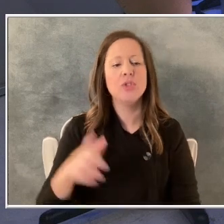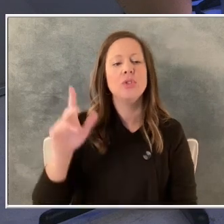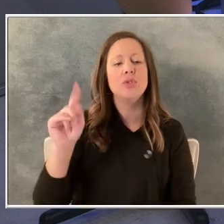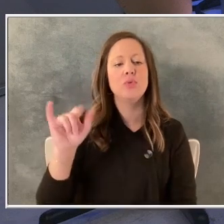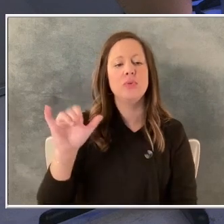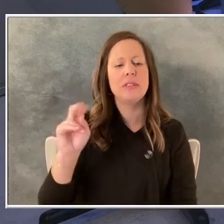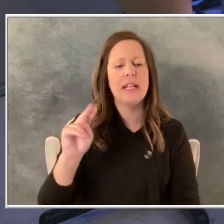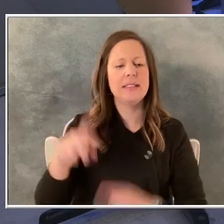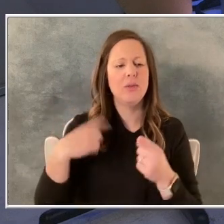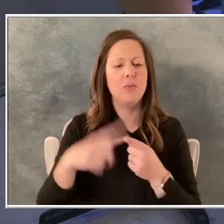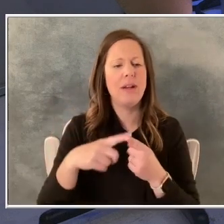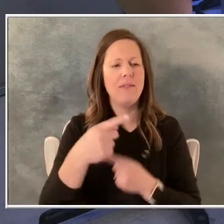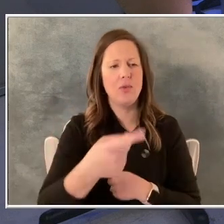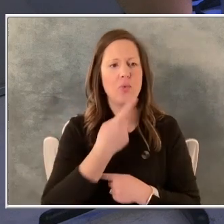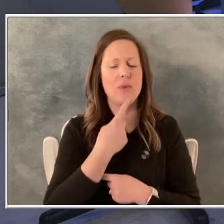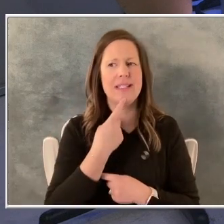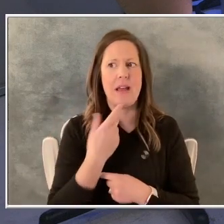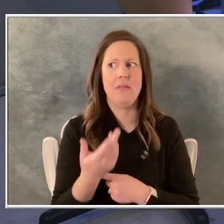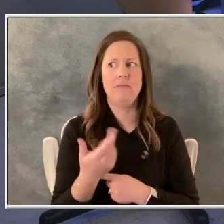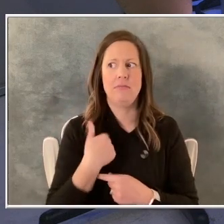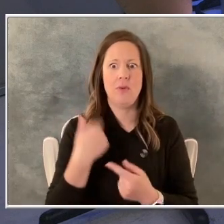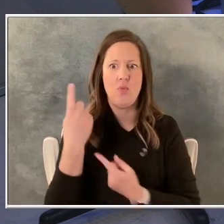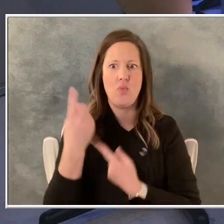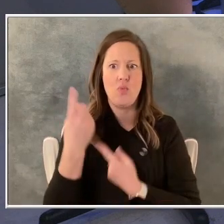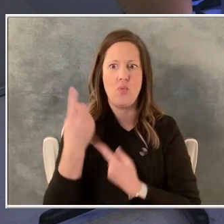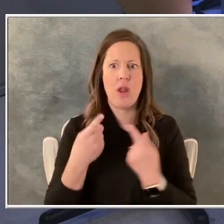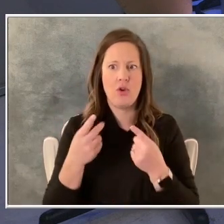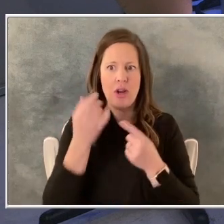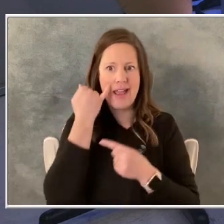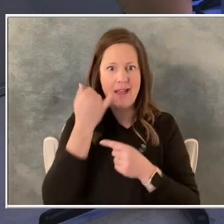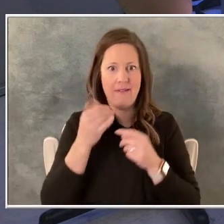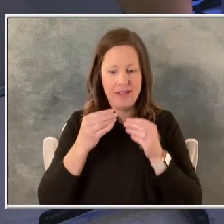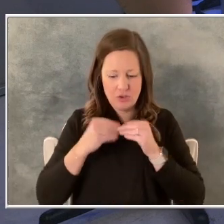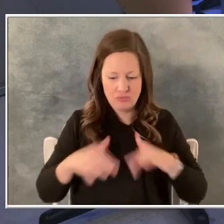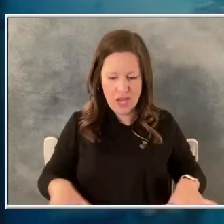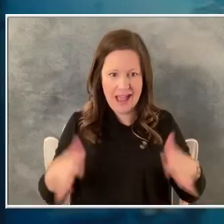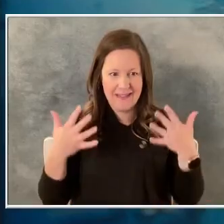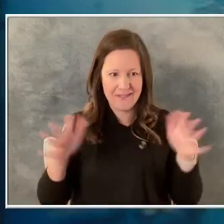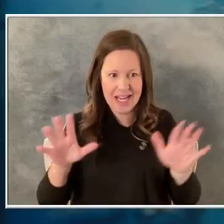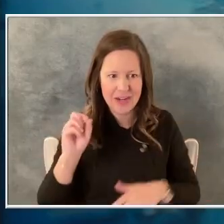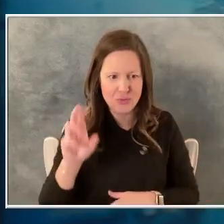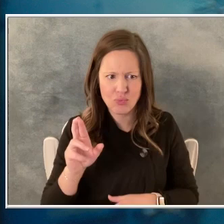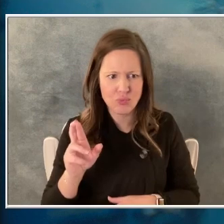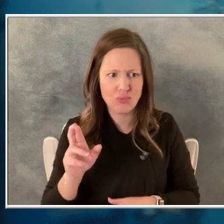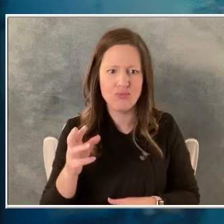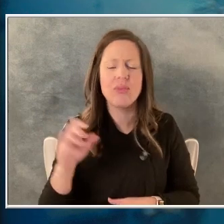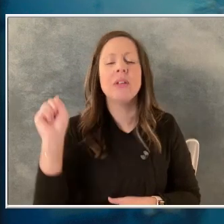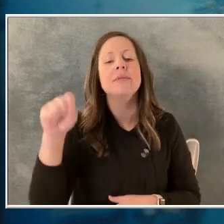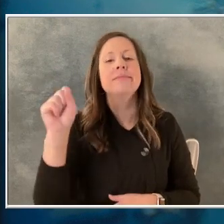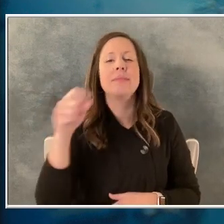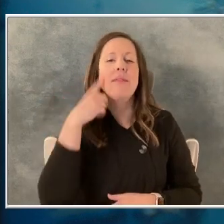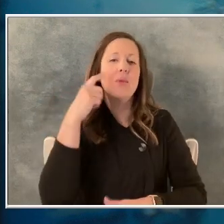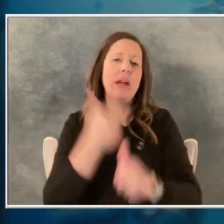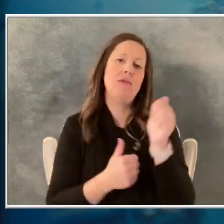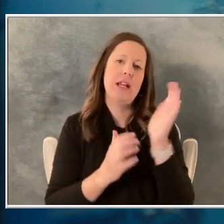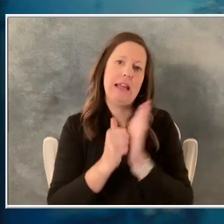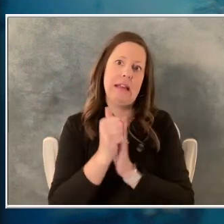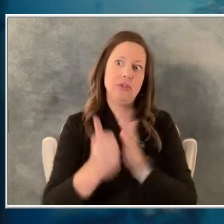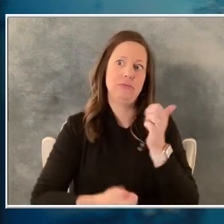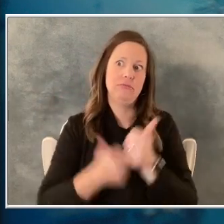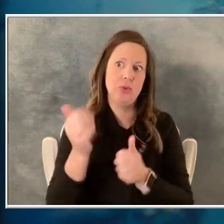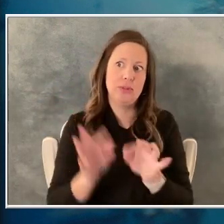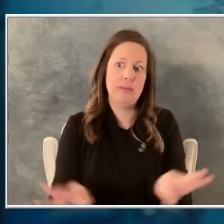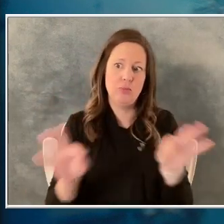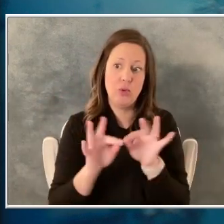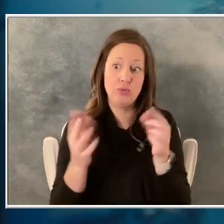had metastasized. How do you make that determination? For every cancer, I think one of the most important things to do up front is to know exactly where